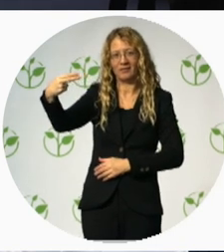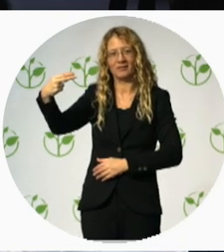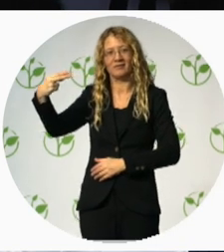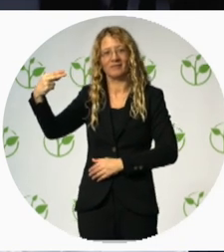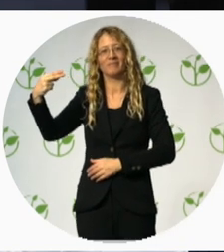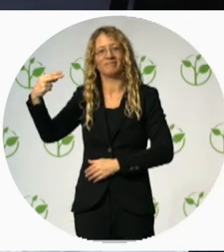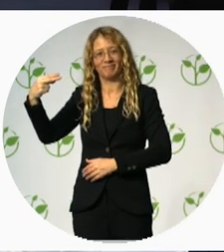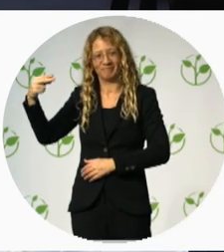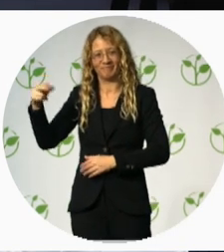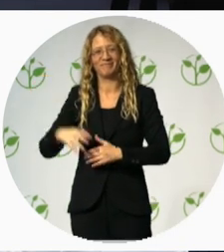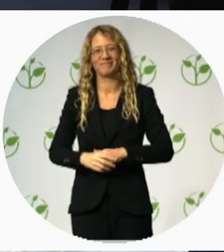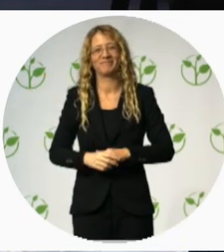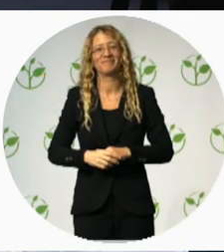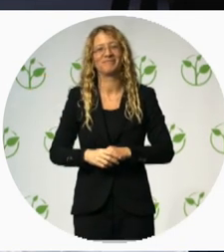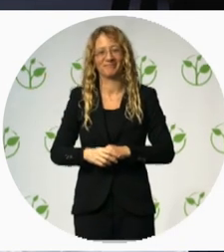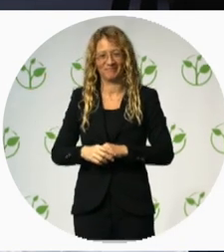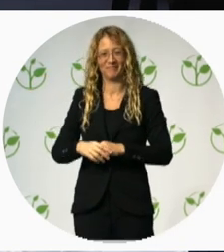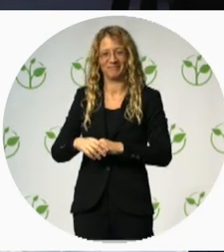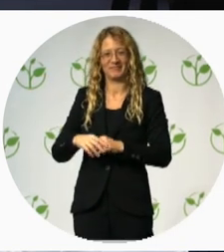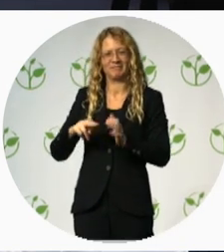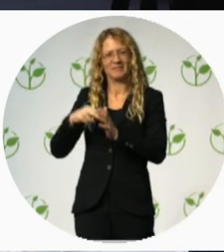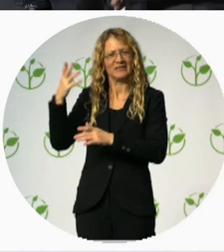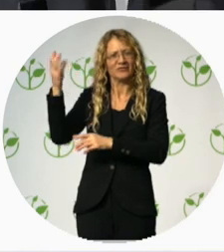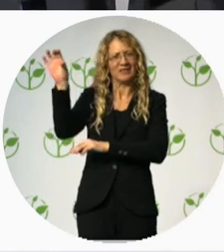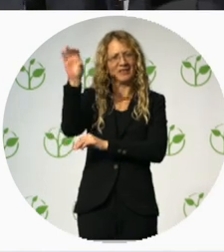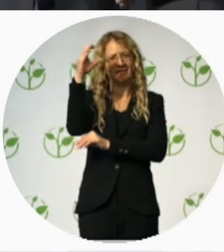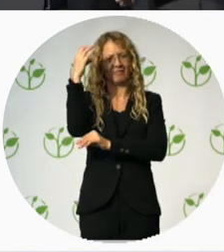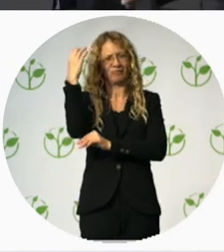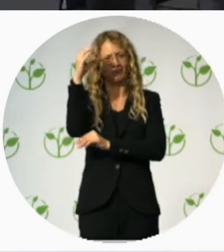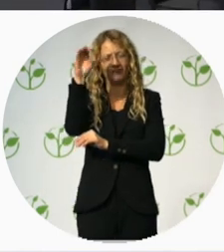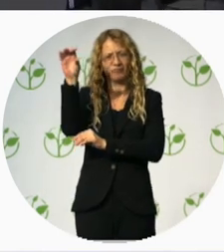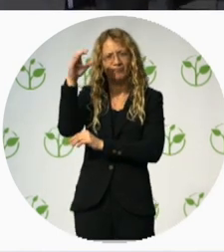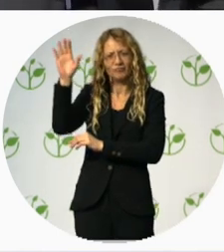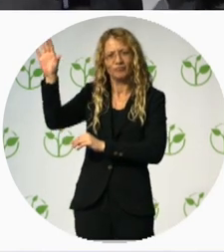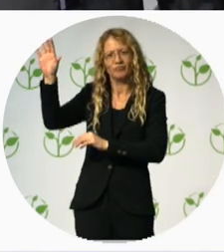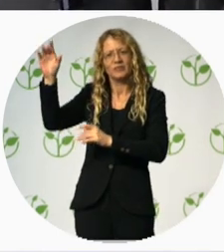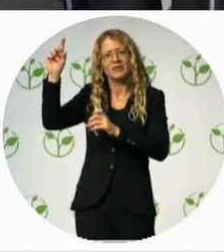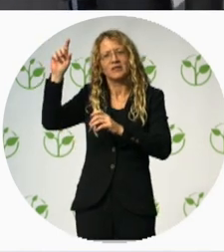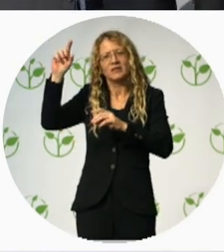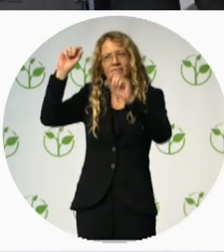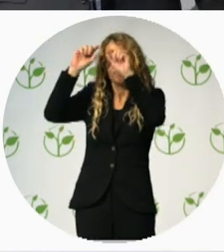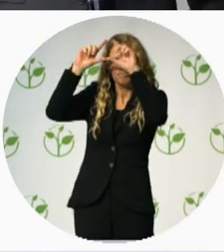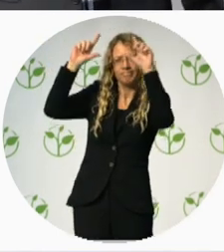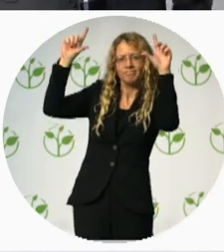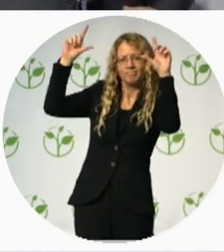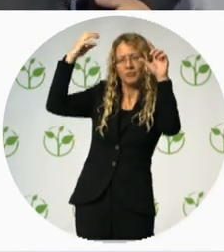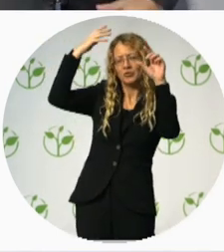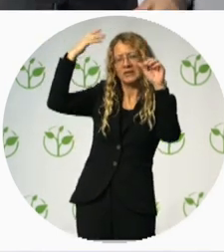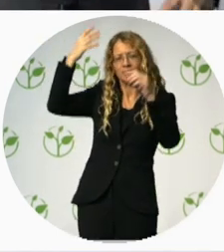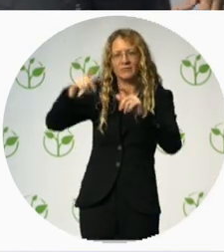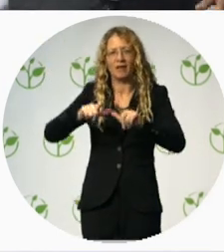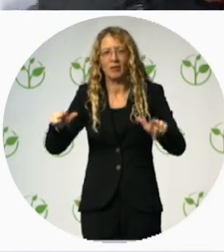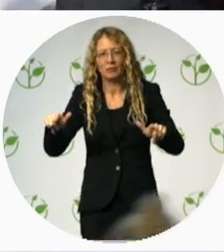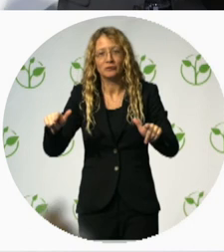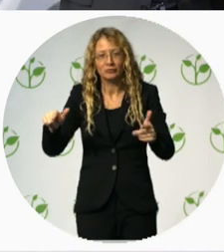with disabilities in Israel's Arab-speaking population. The organization has developed the International Accessible